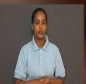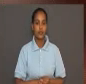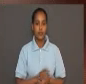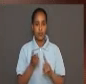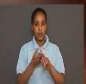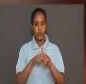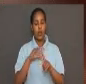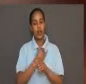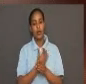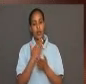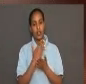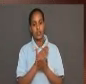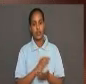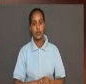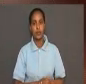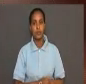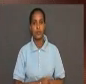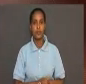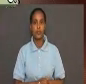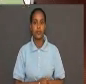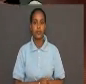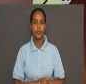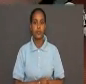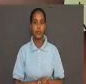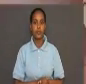Let's get back to our lesson.